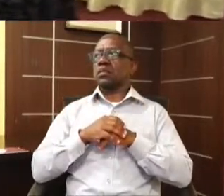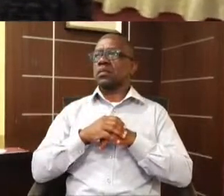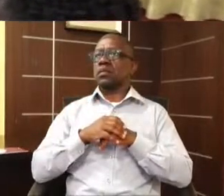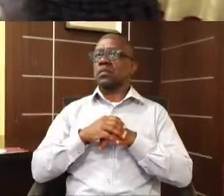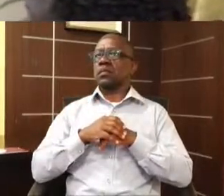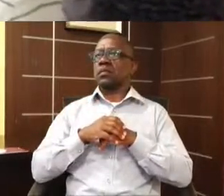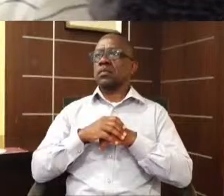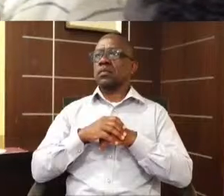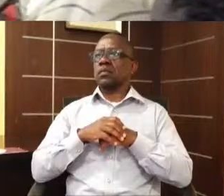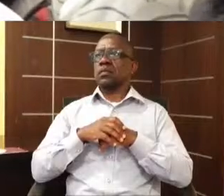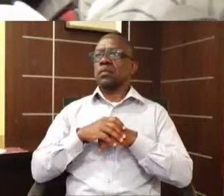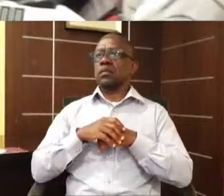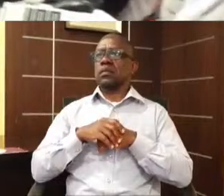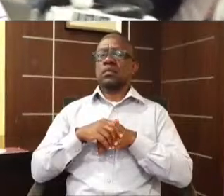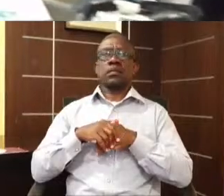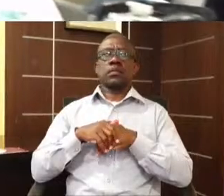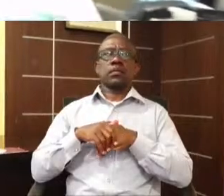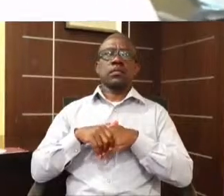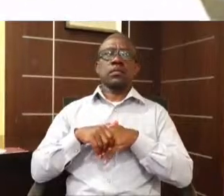Was yours